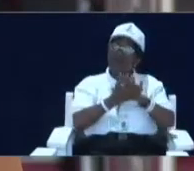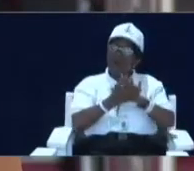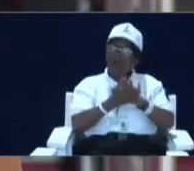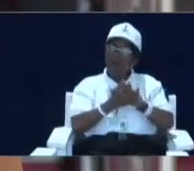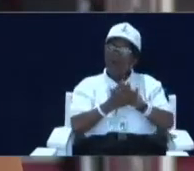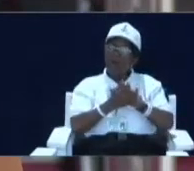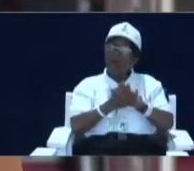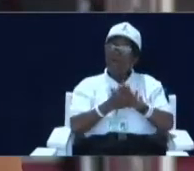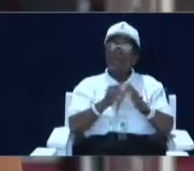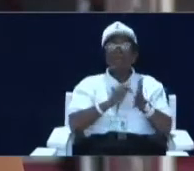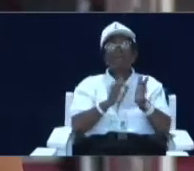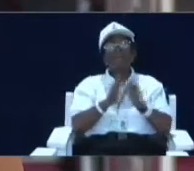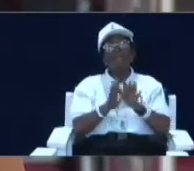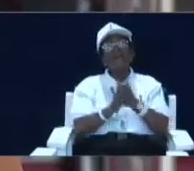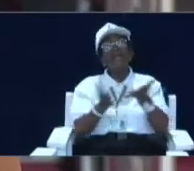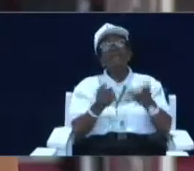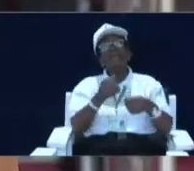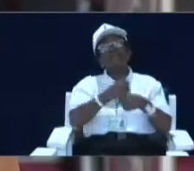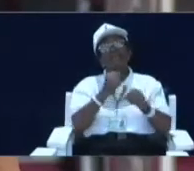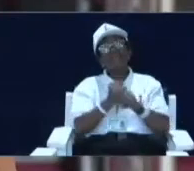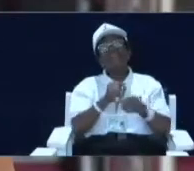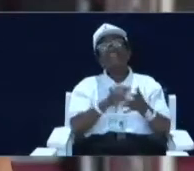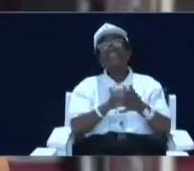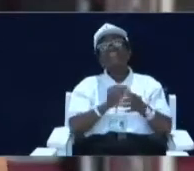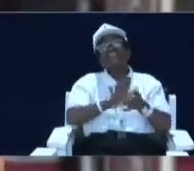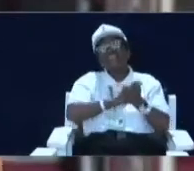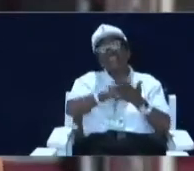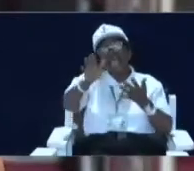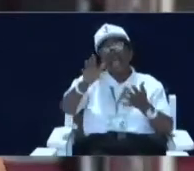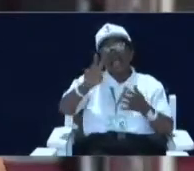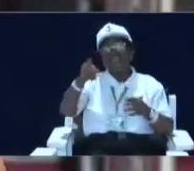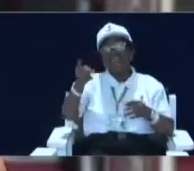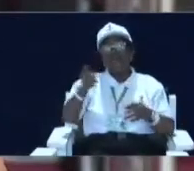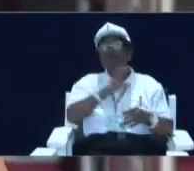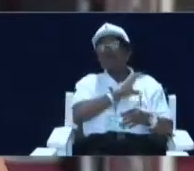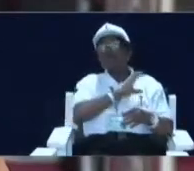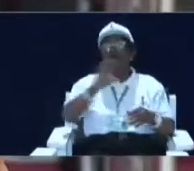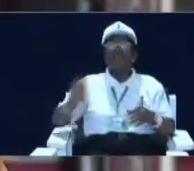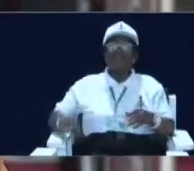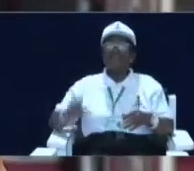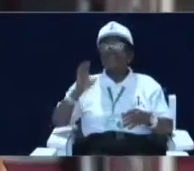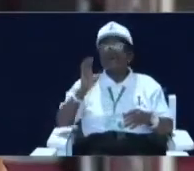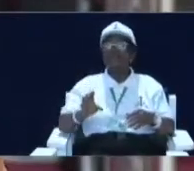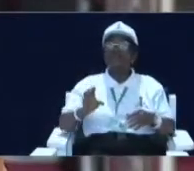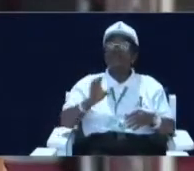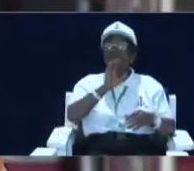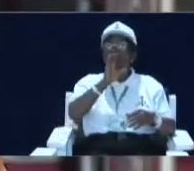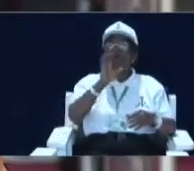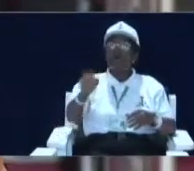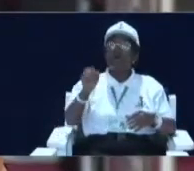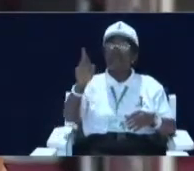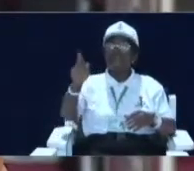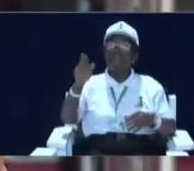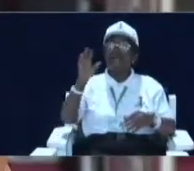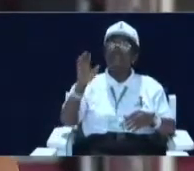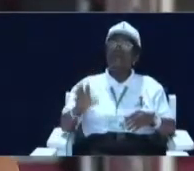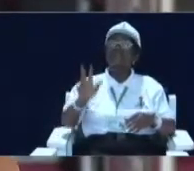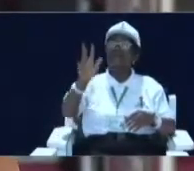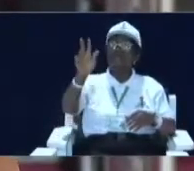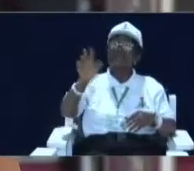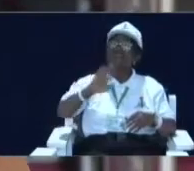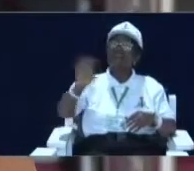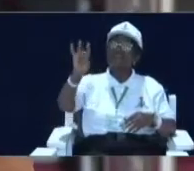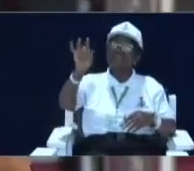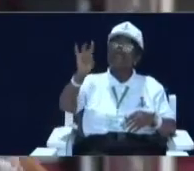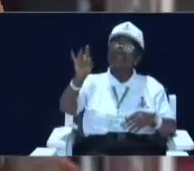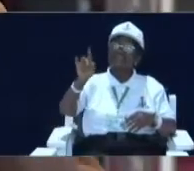Oh, the Bible made it abundantly clear. 2 Corinthians chapter 3, verse 18. 2 Corinthians 3, verse 18.